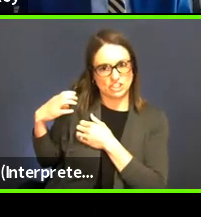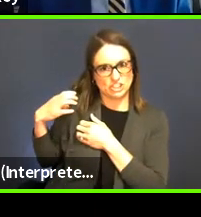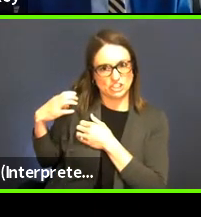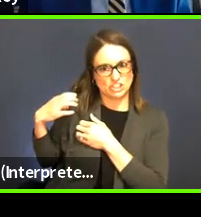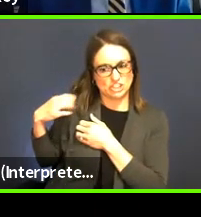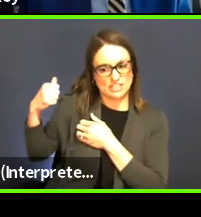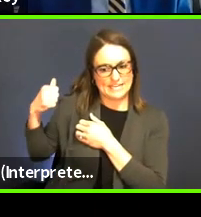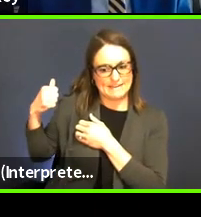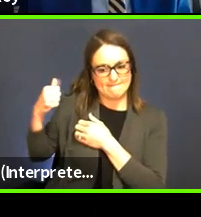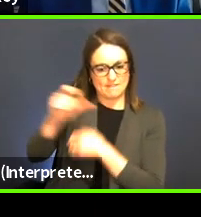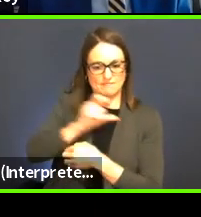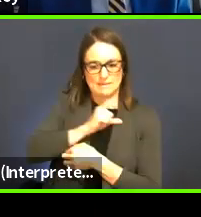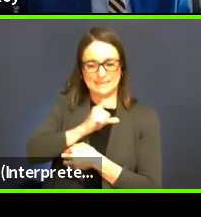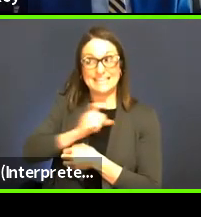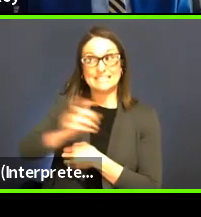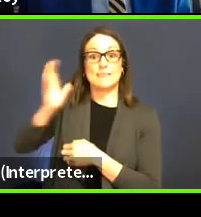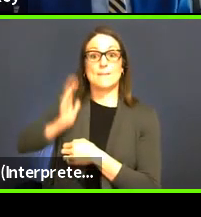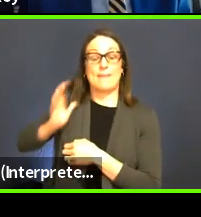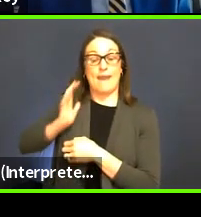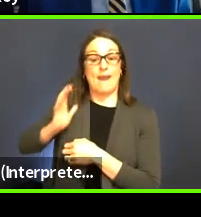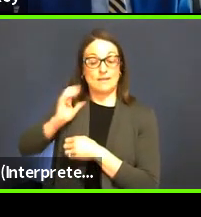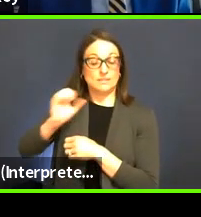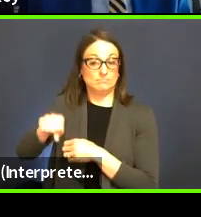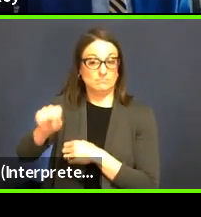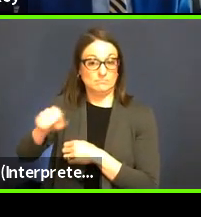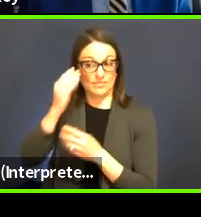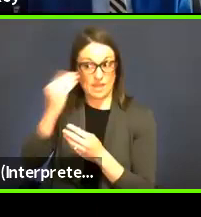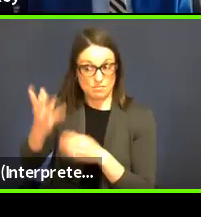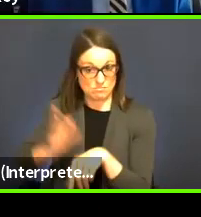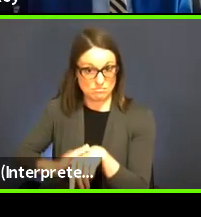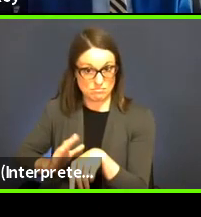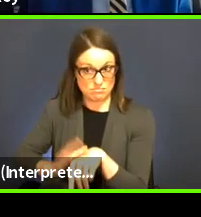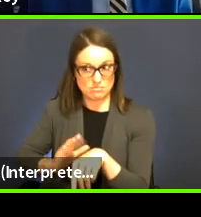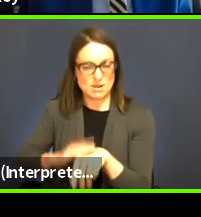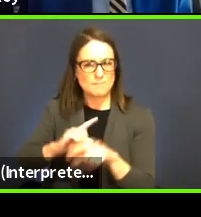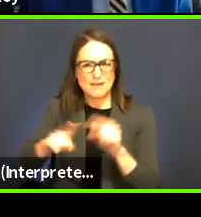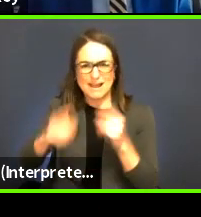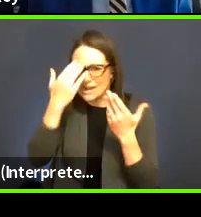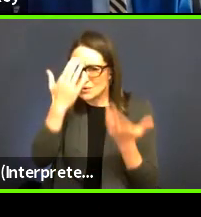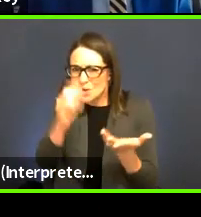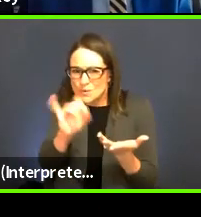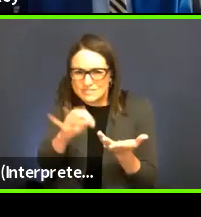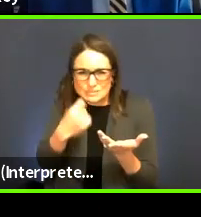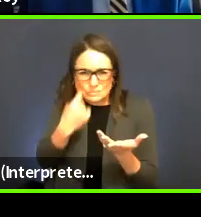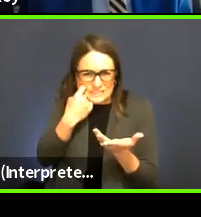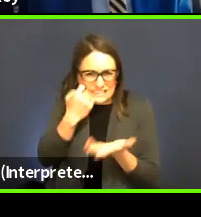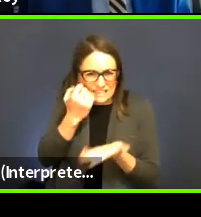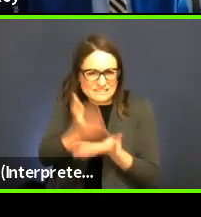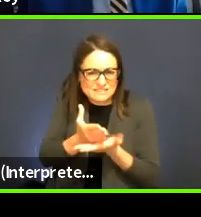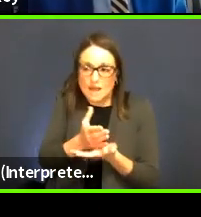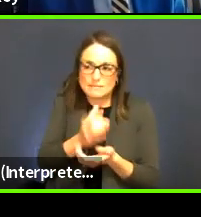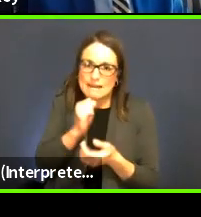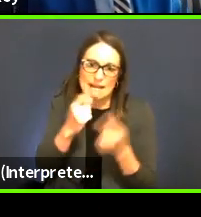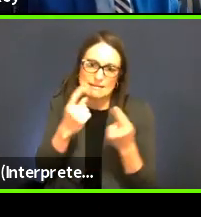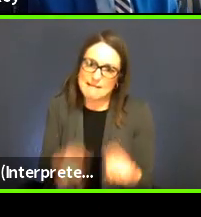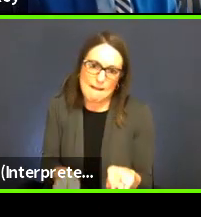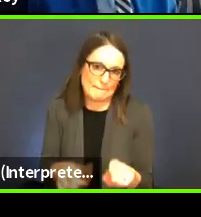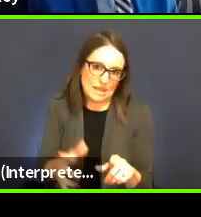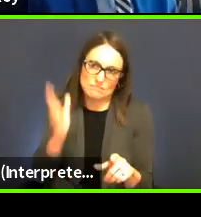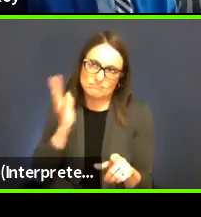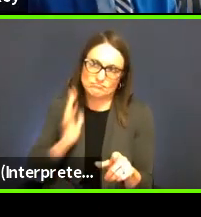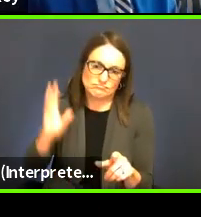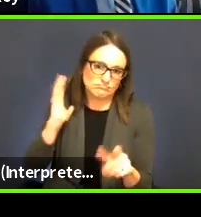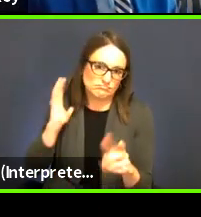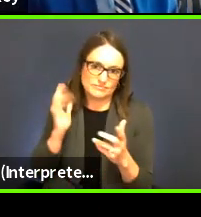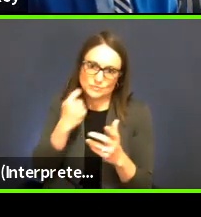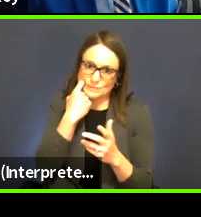past, they did give notification. I don't know if that stopped recently, or if I don't think it's happened for some time